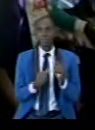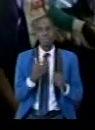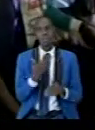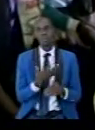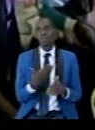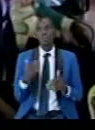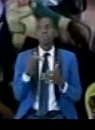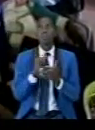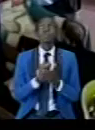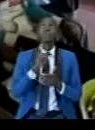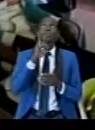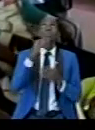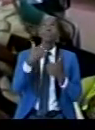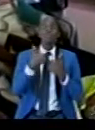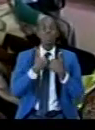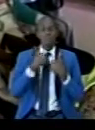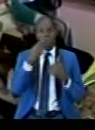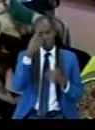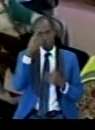you have for me.